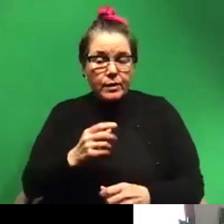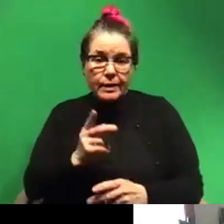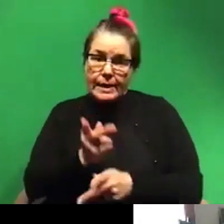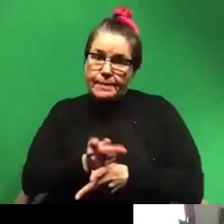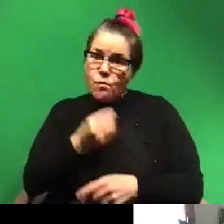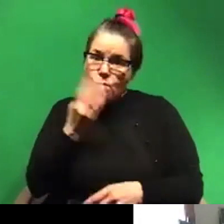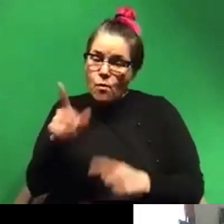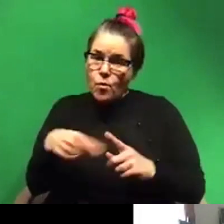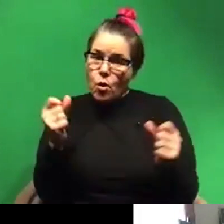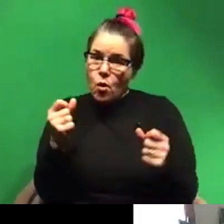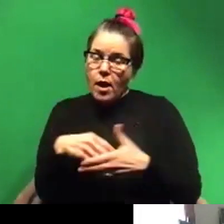And I was like, we know that.